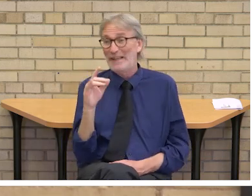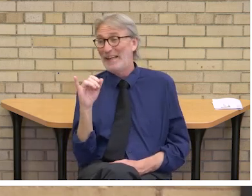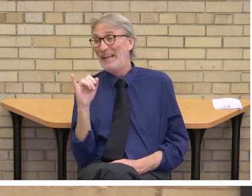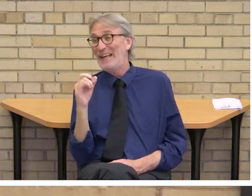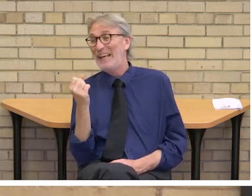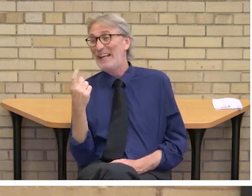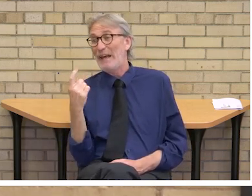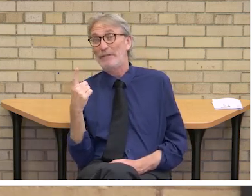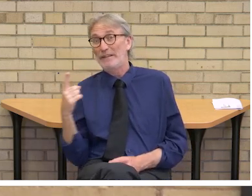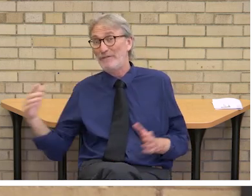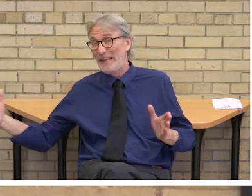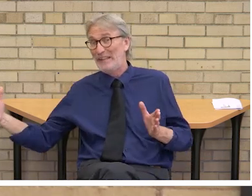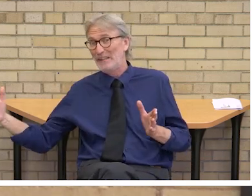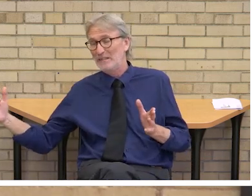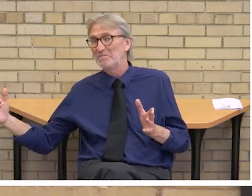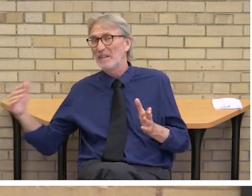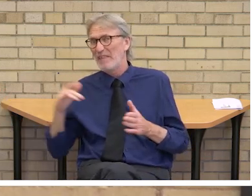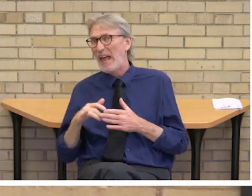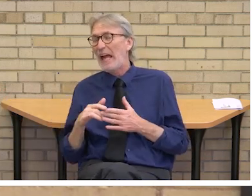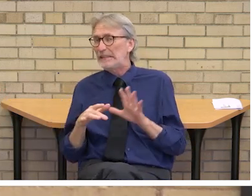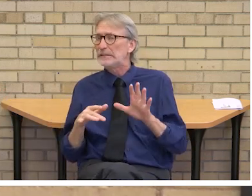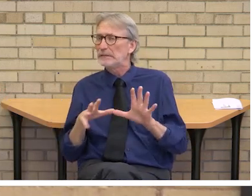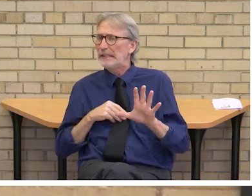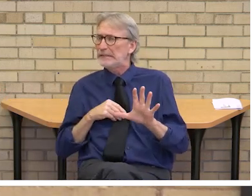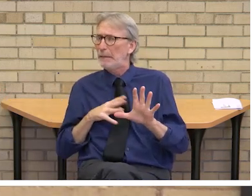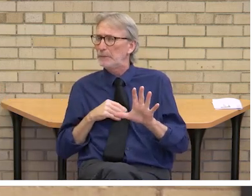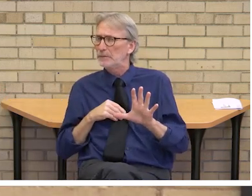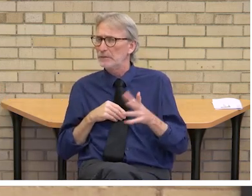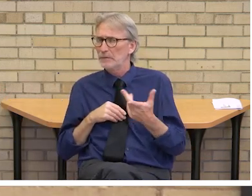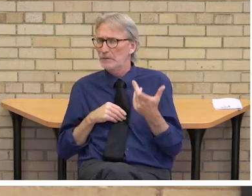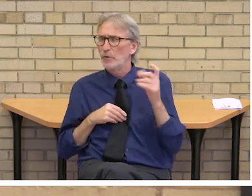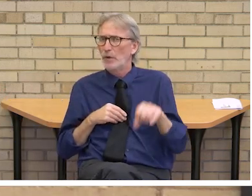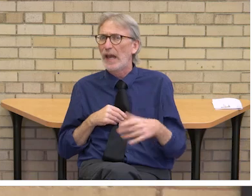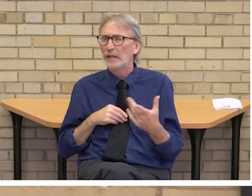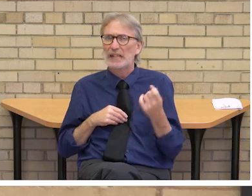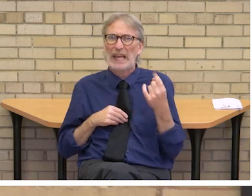is kind of a tolerable lane width to work with.